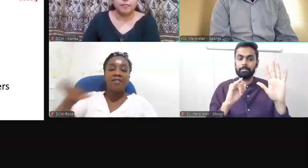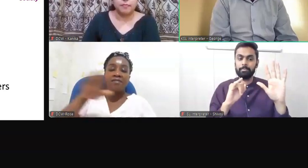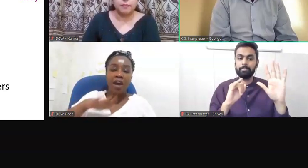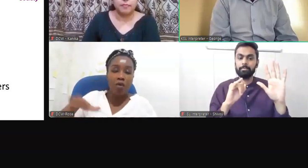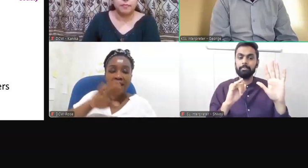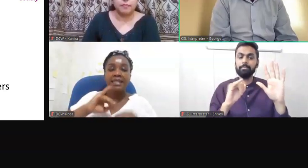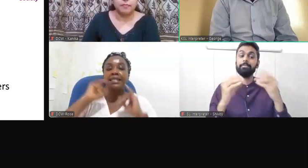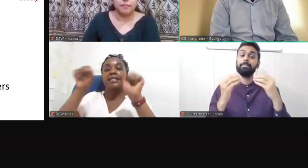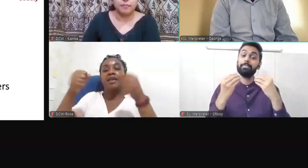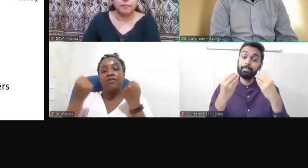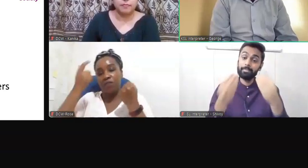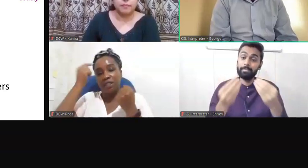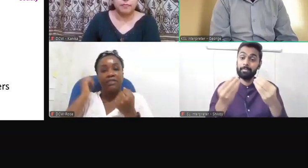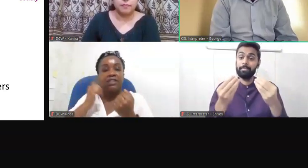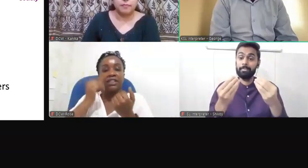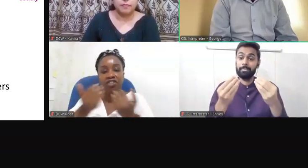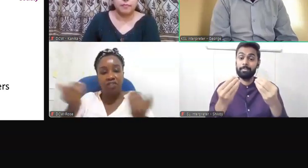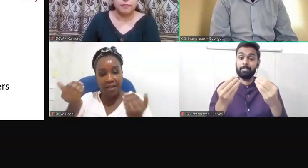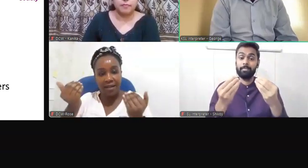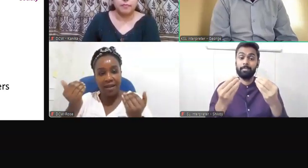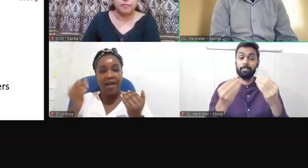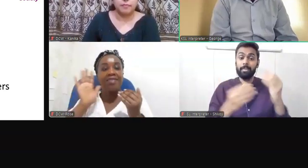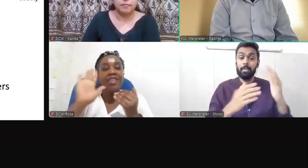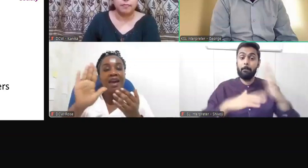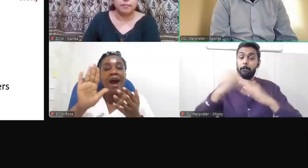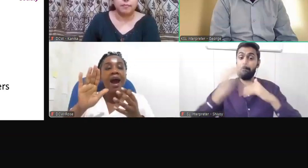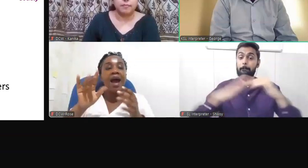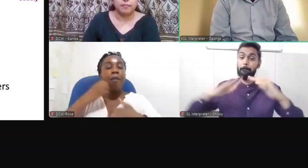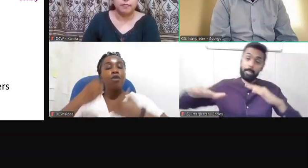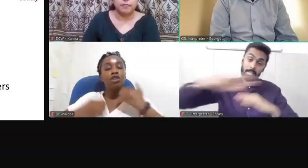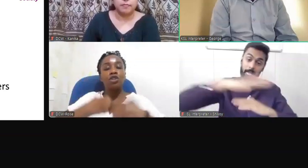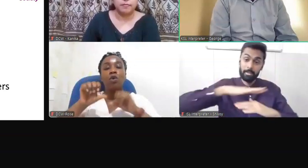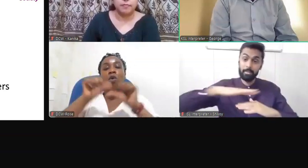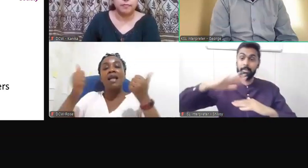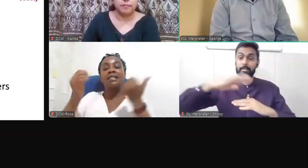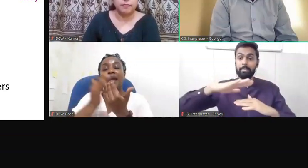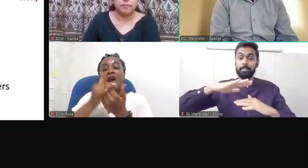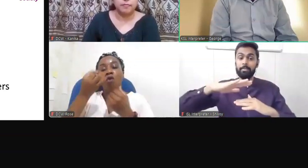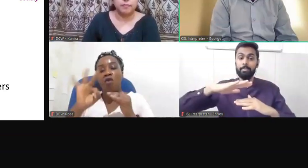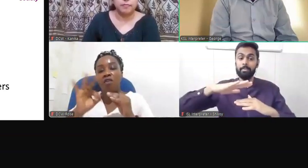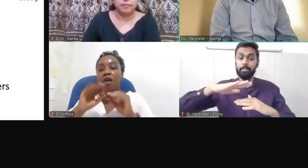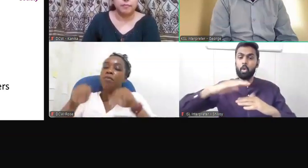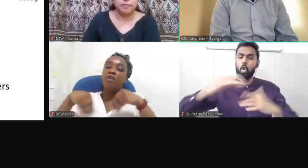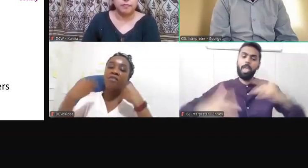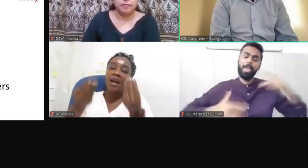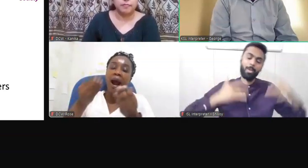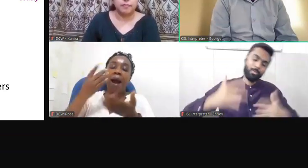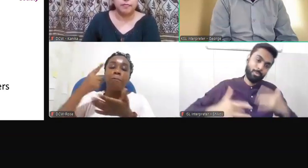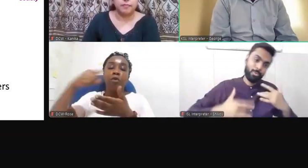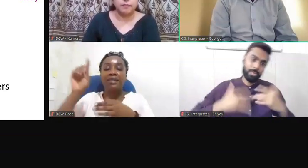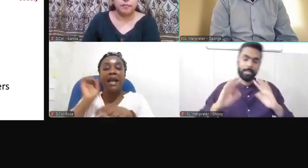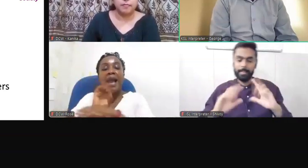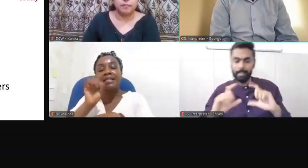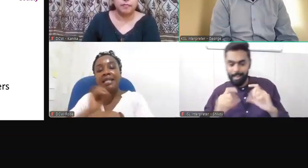make sure the physical environment is safe for the deaf children. Their emotions are well taken care